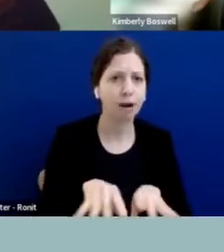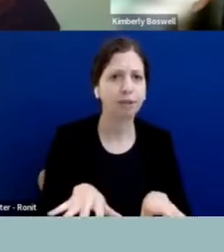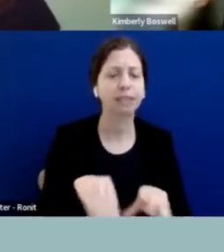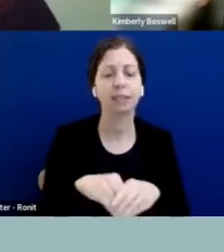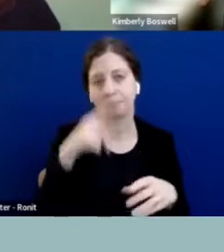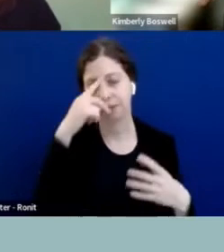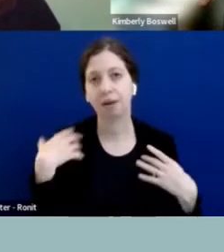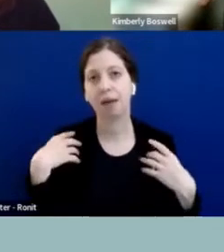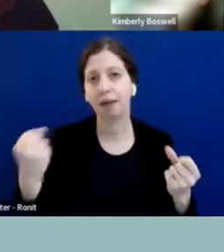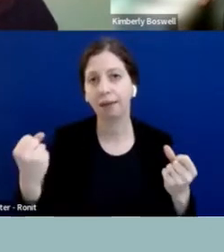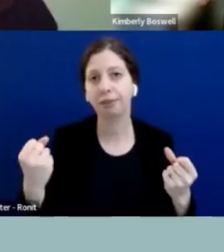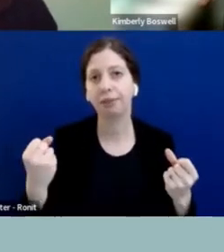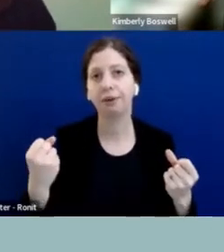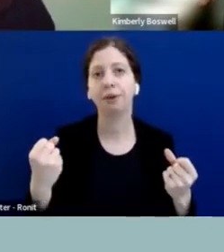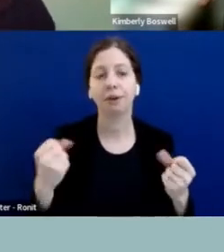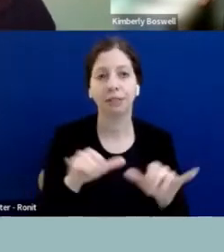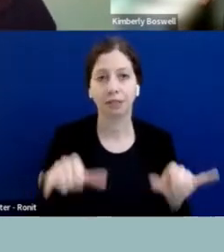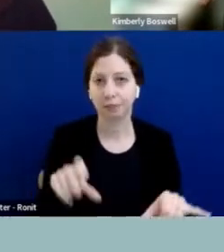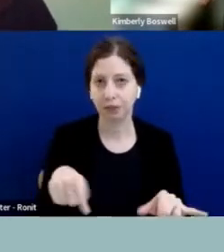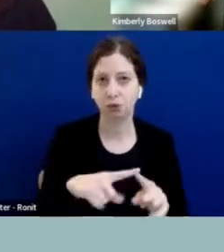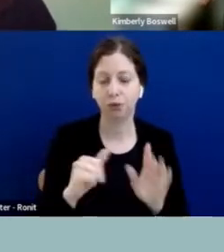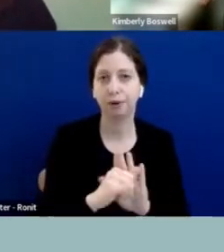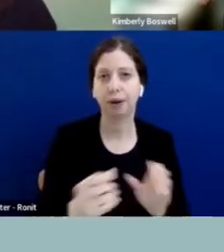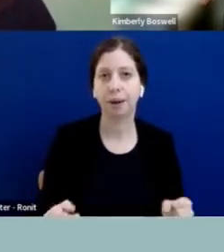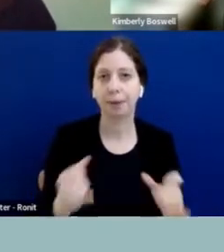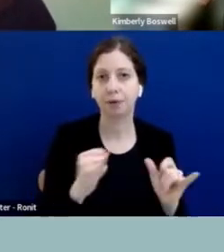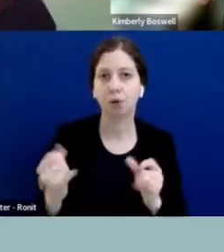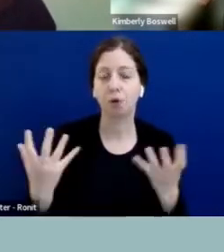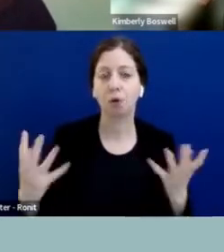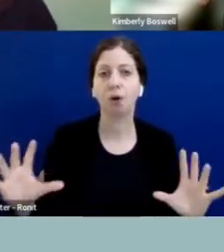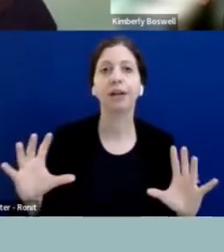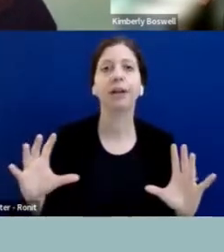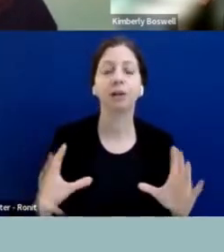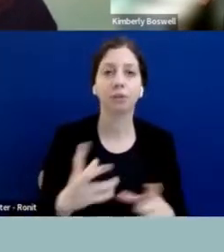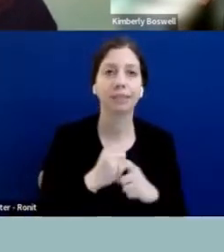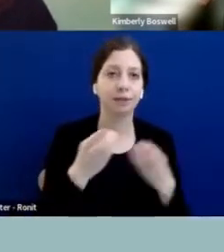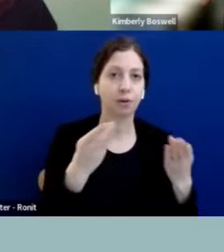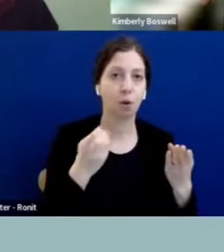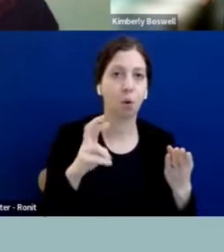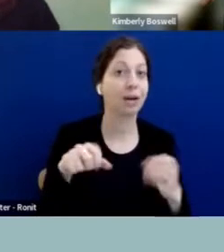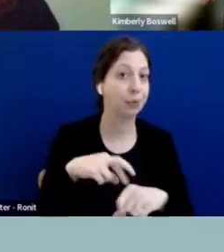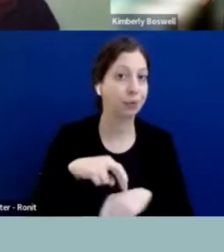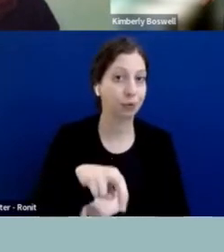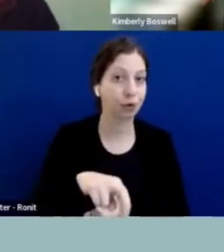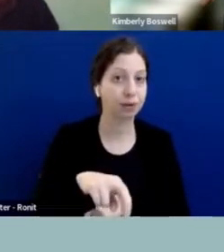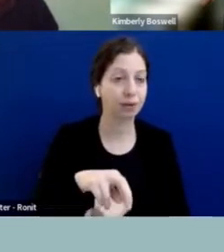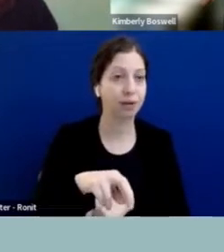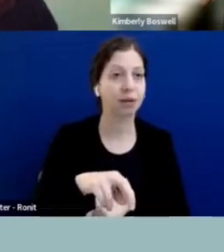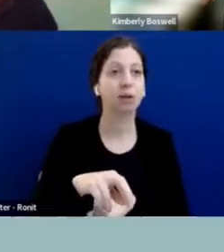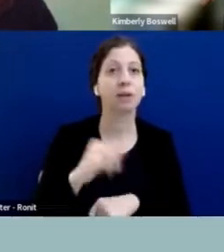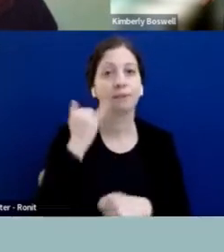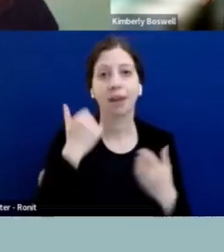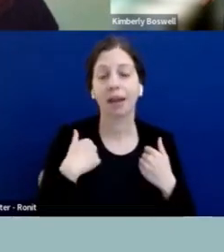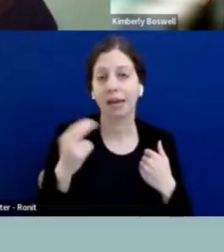was needed to identify how many individuals were already receiving services or new referrals and who had a history of